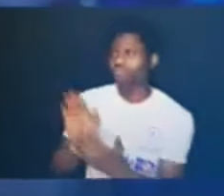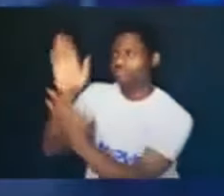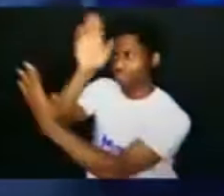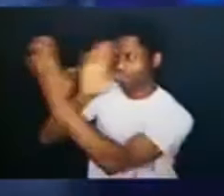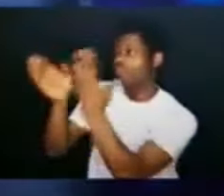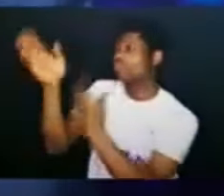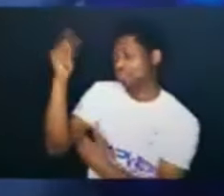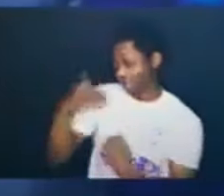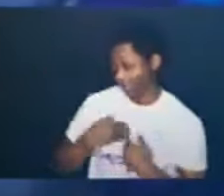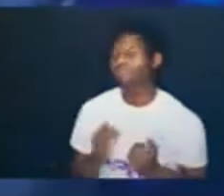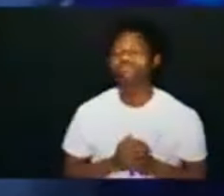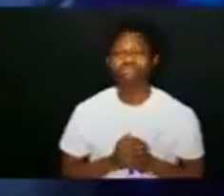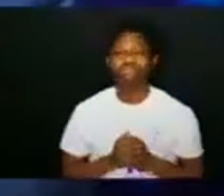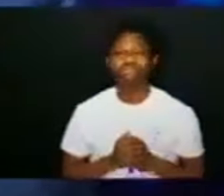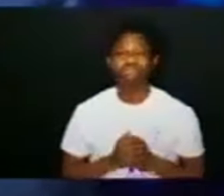The